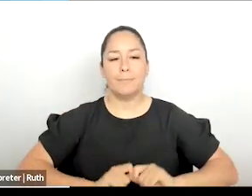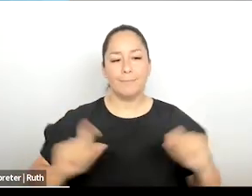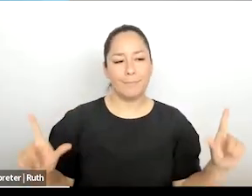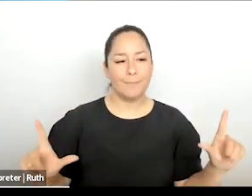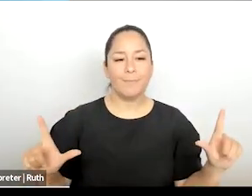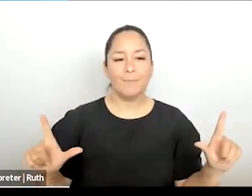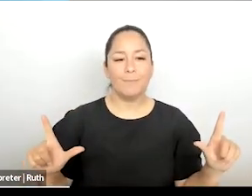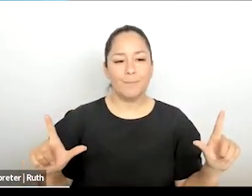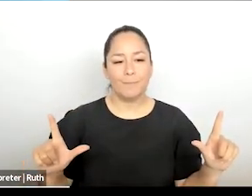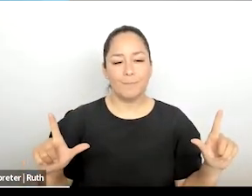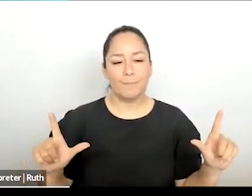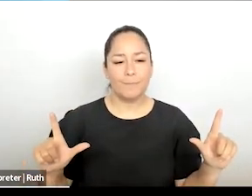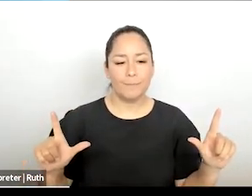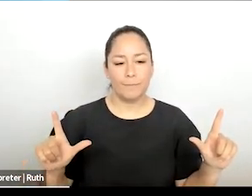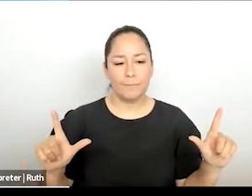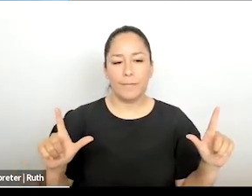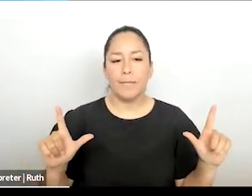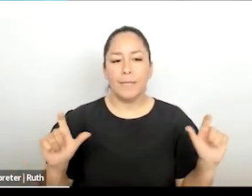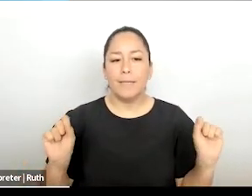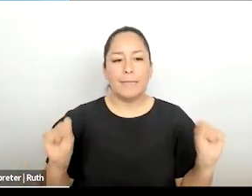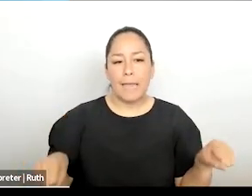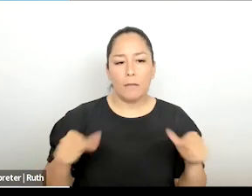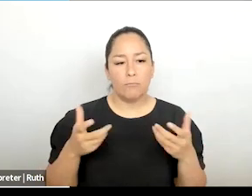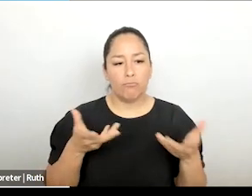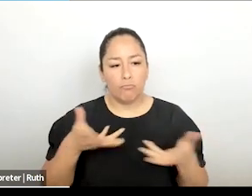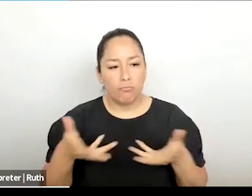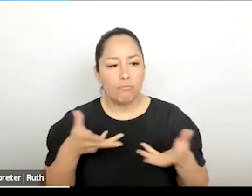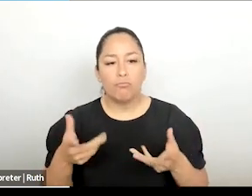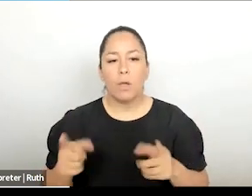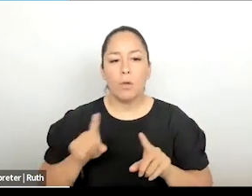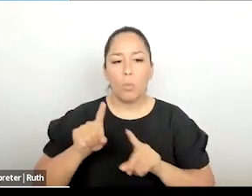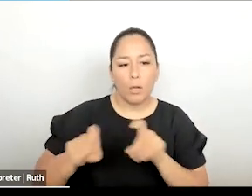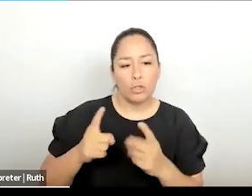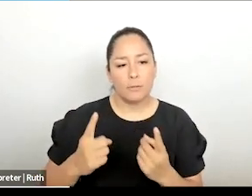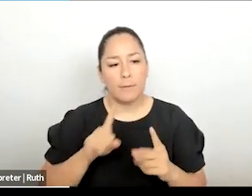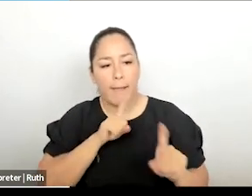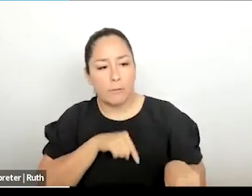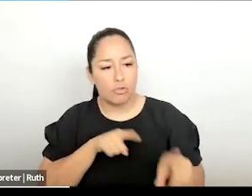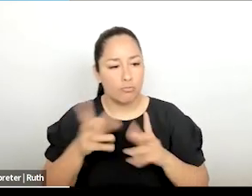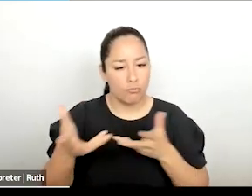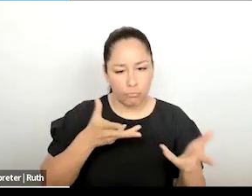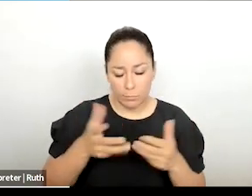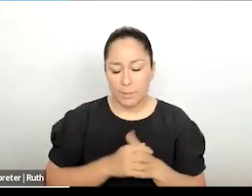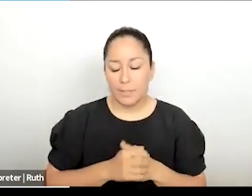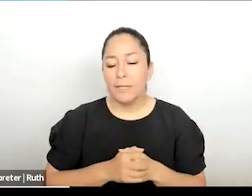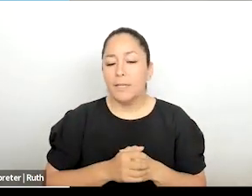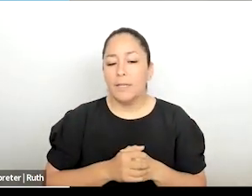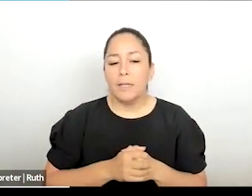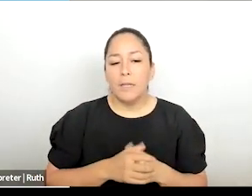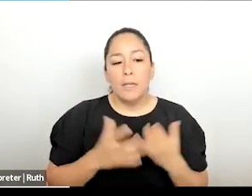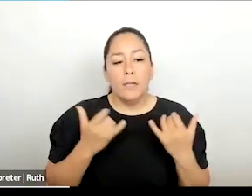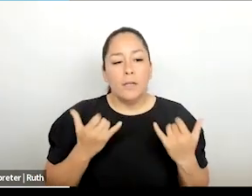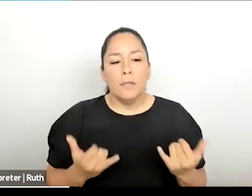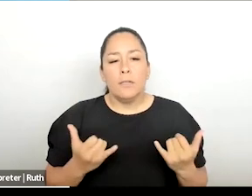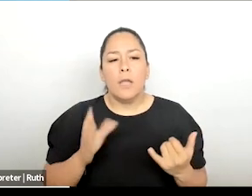on and continue with the question and answer portion. So by attending today, you are not only going to